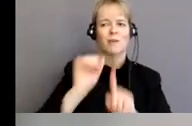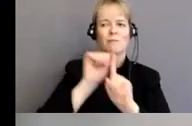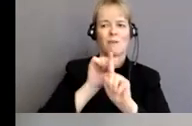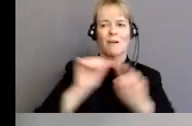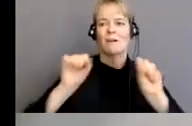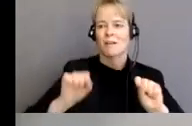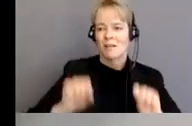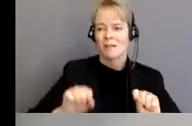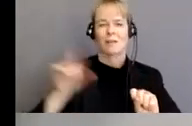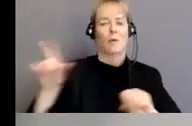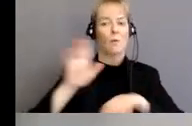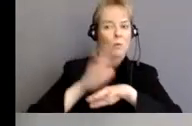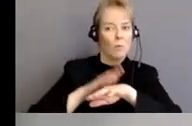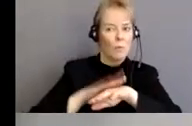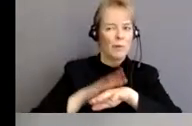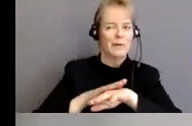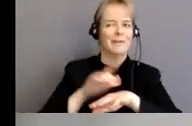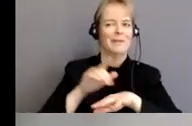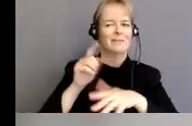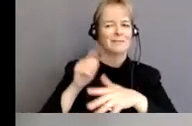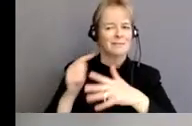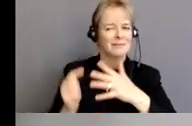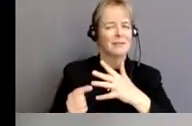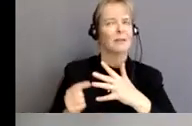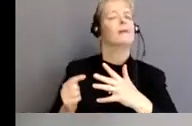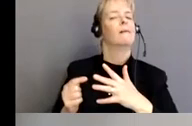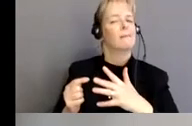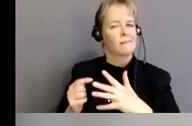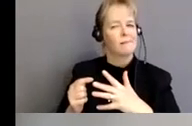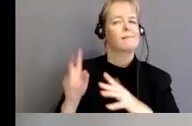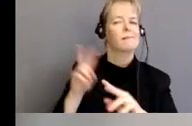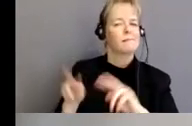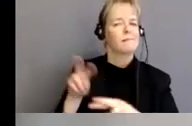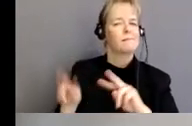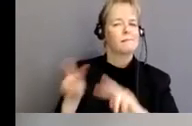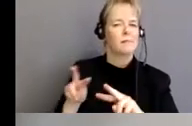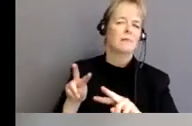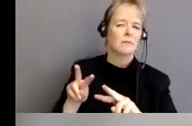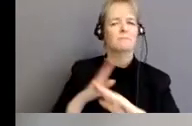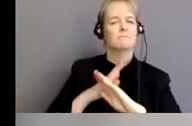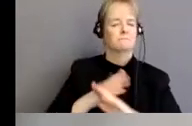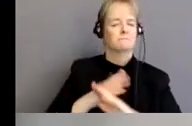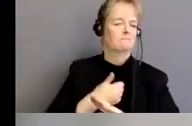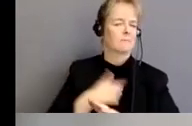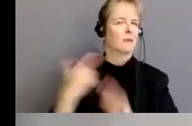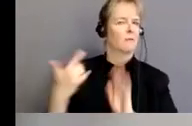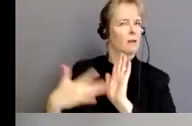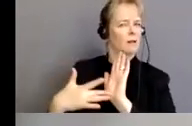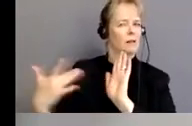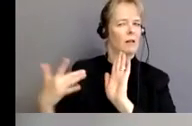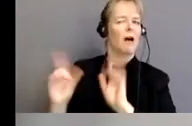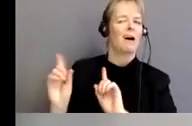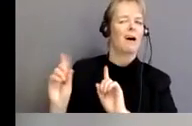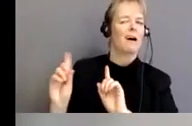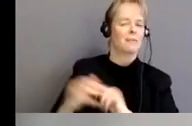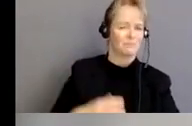those warning signs are so that you can better protect yourself from being a victim of a fraud. We're going to talk a